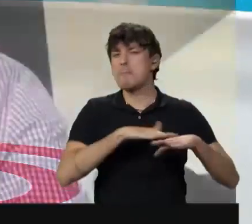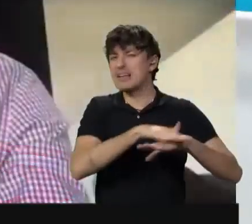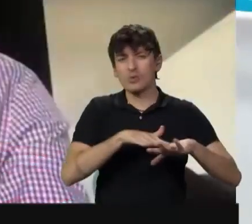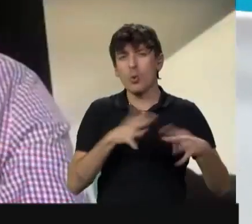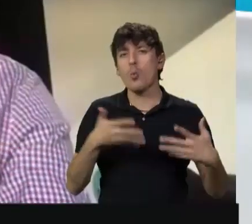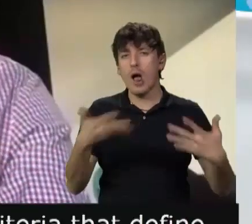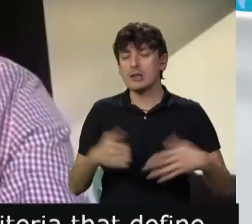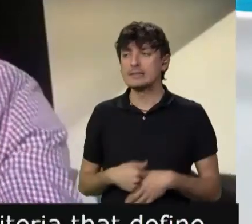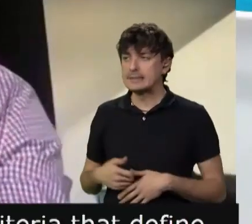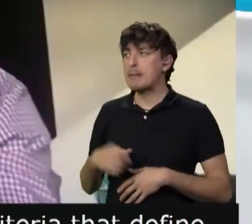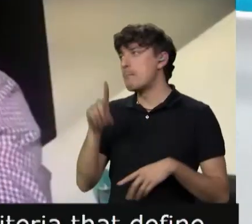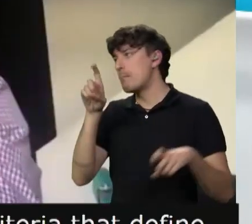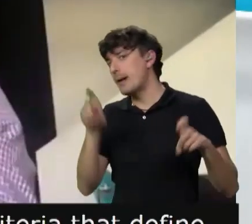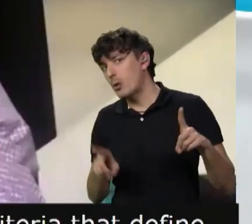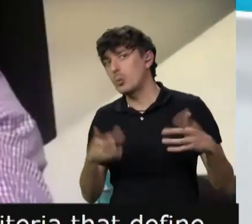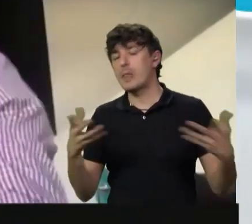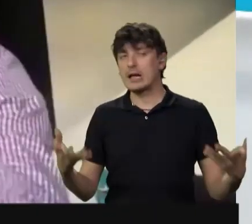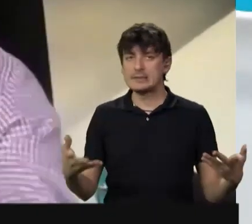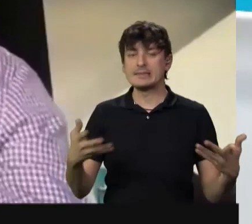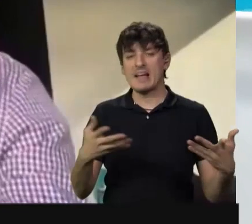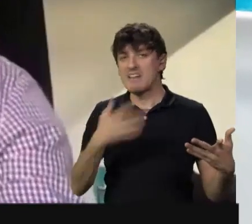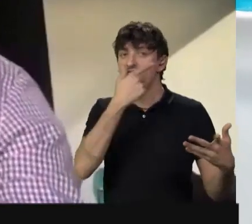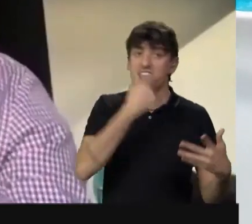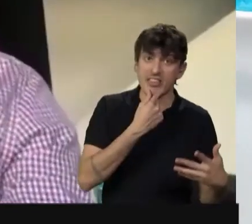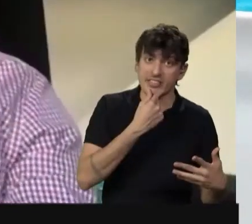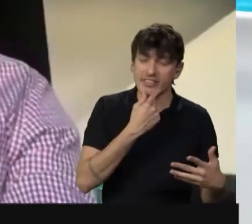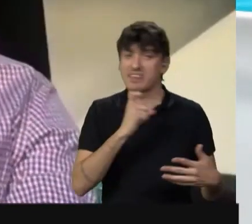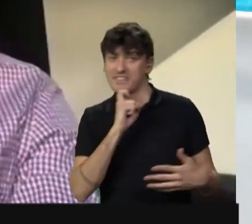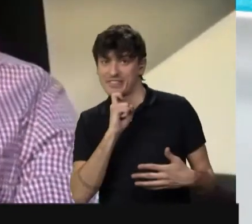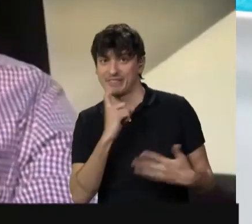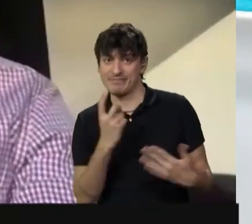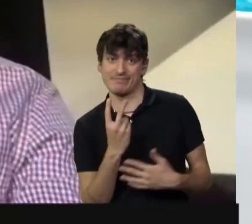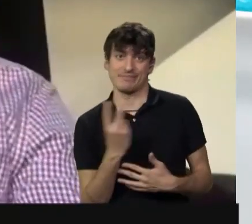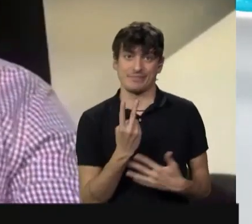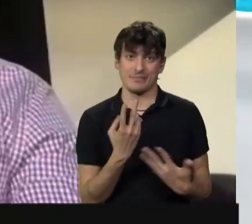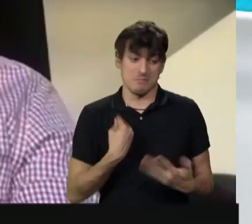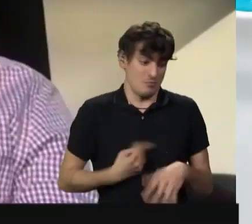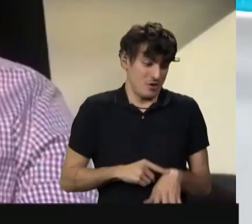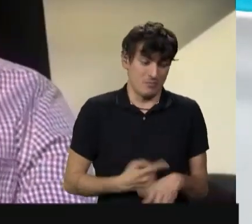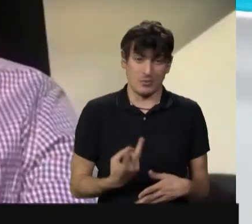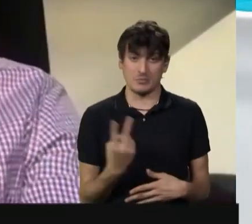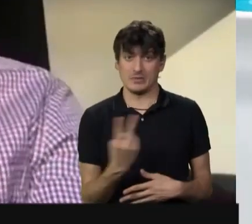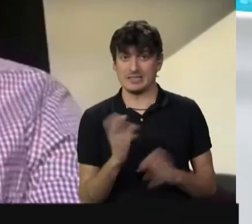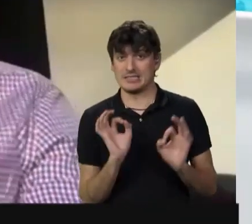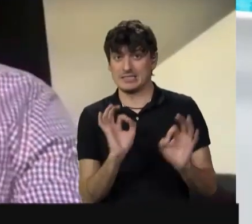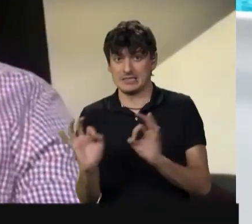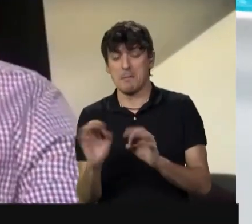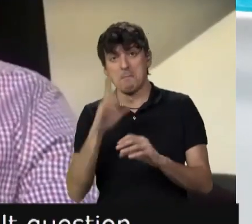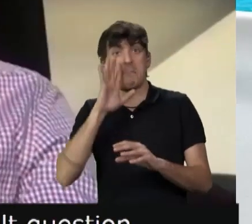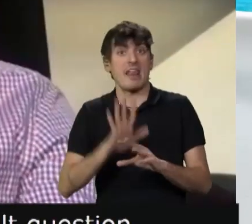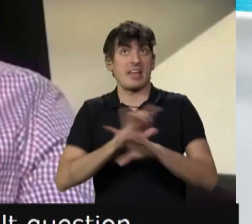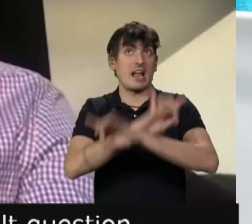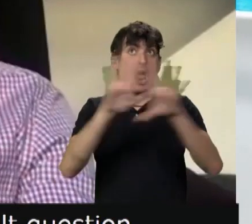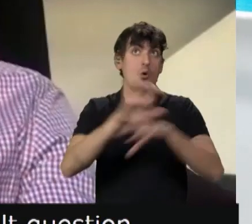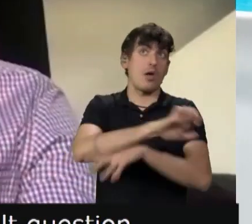Well, that's an easy and difficult question because it would appear to be clear. Obviously,